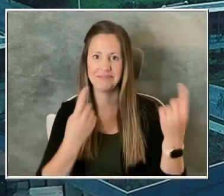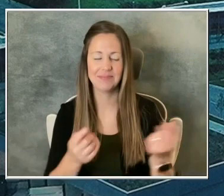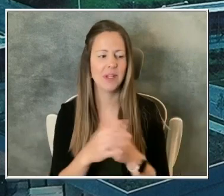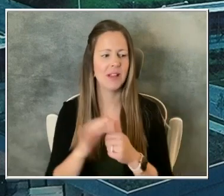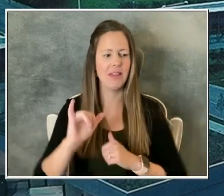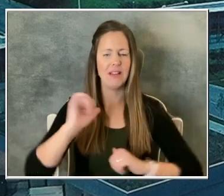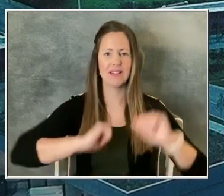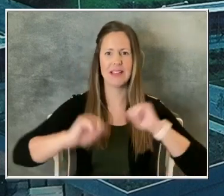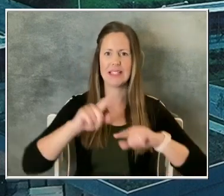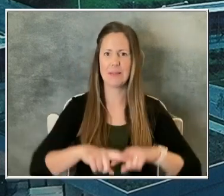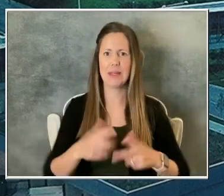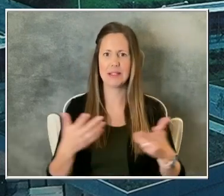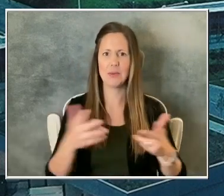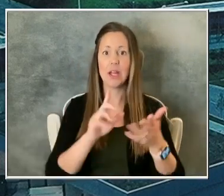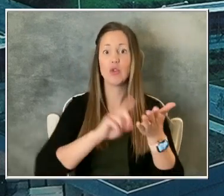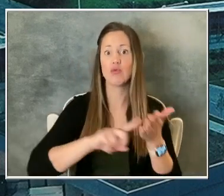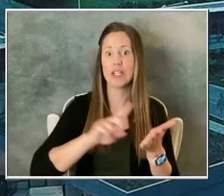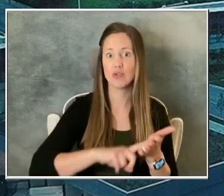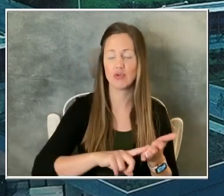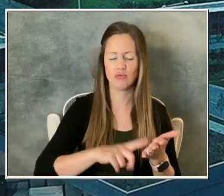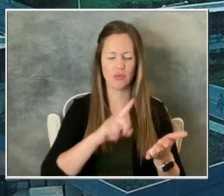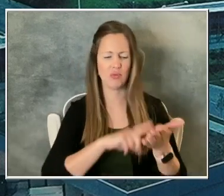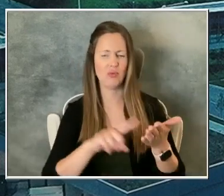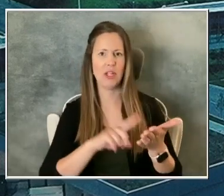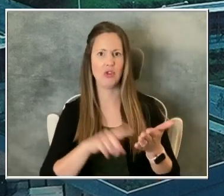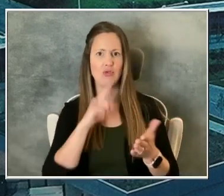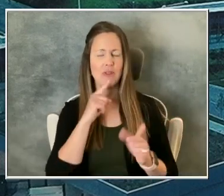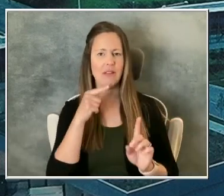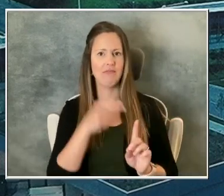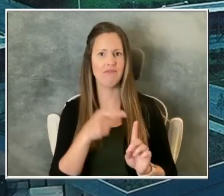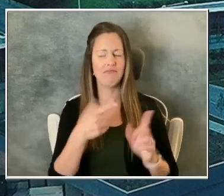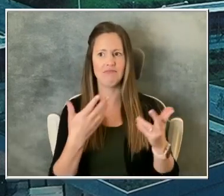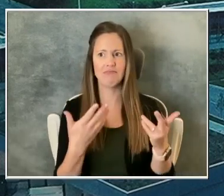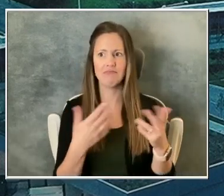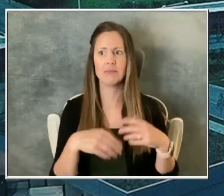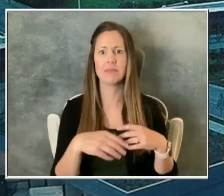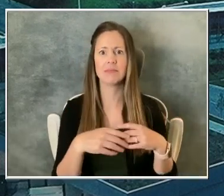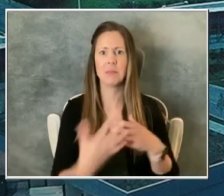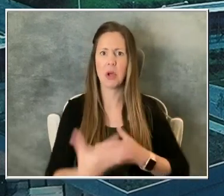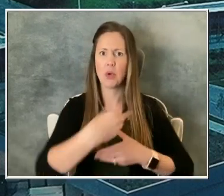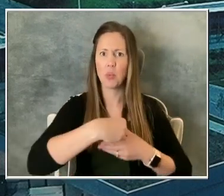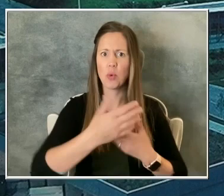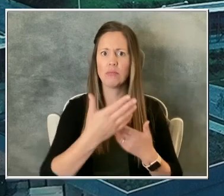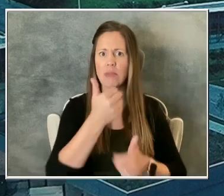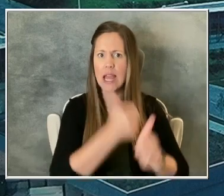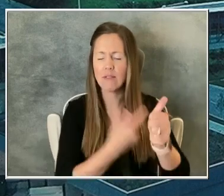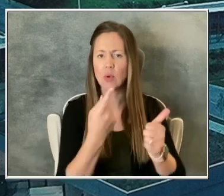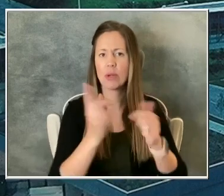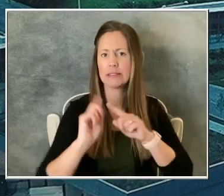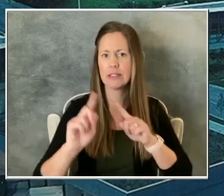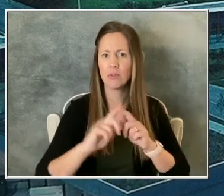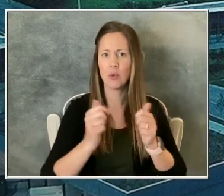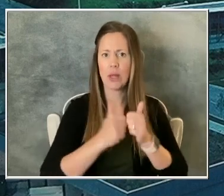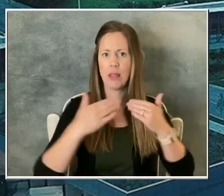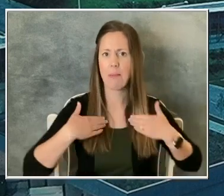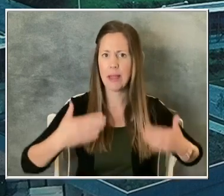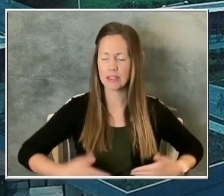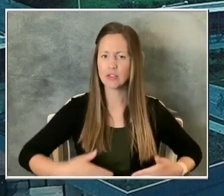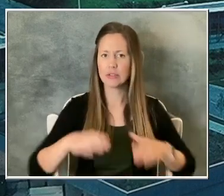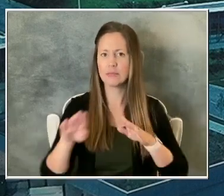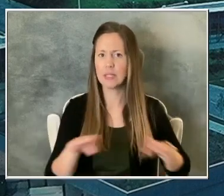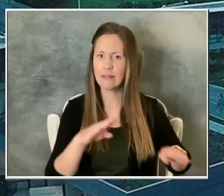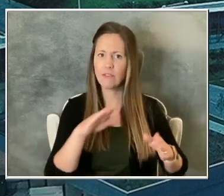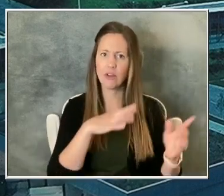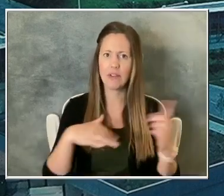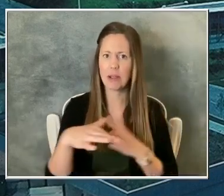research. And research ideally accounts for each person's differences in biology, behavior, and environment. The University